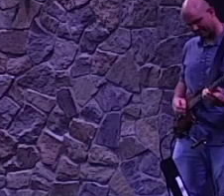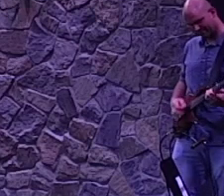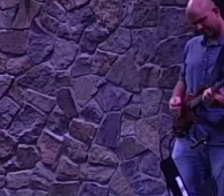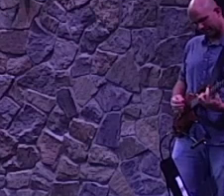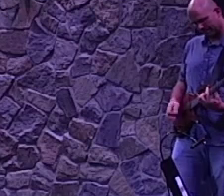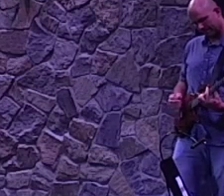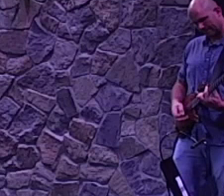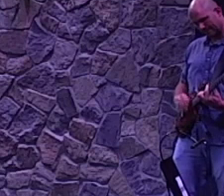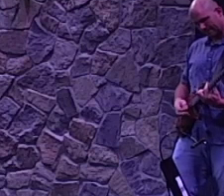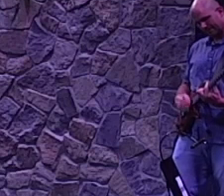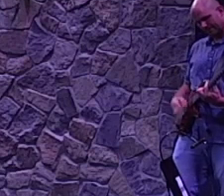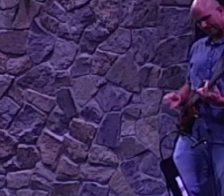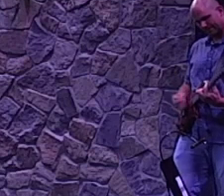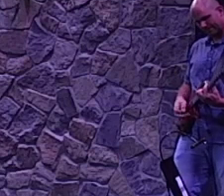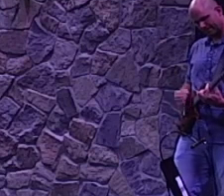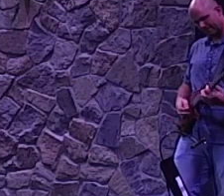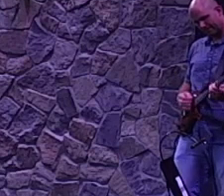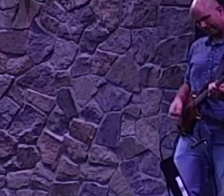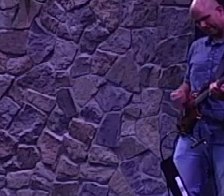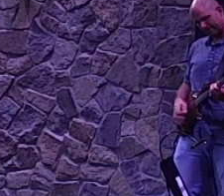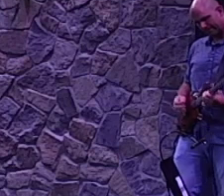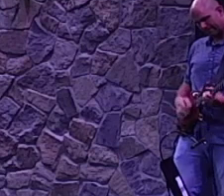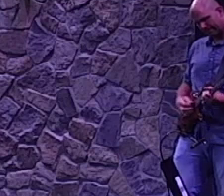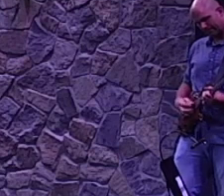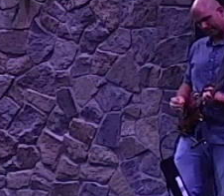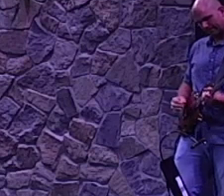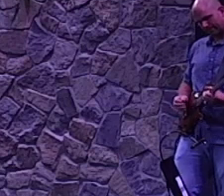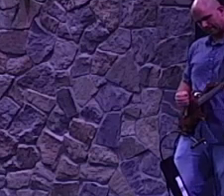hand, that's when death was arrested.